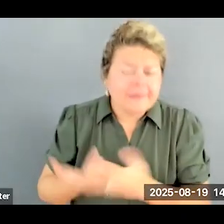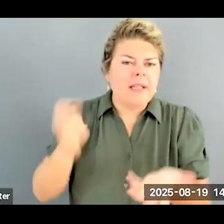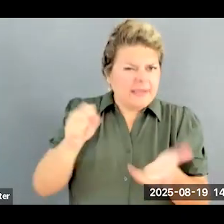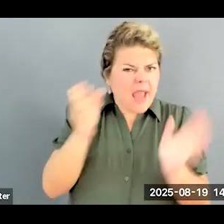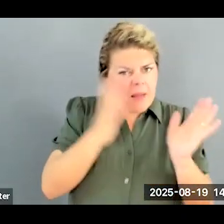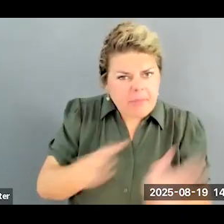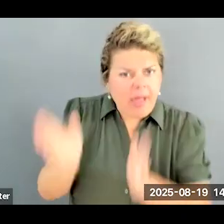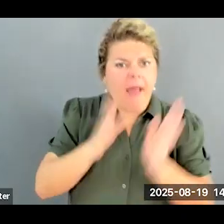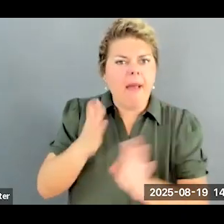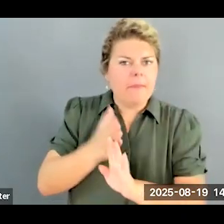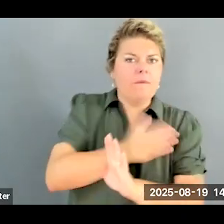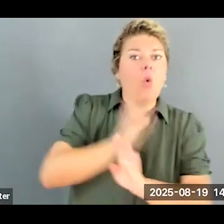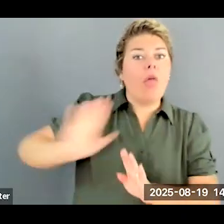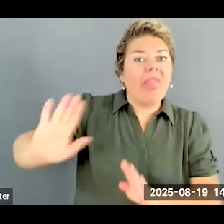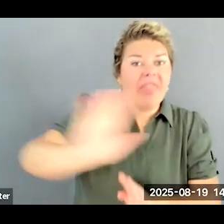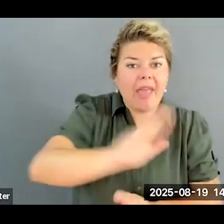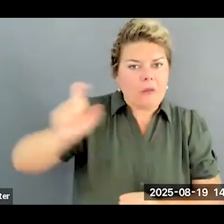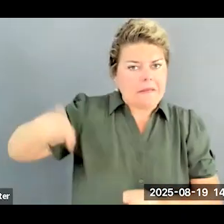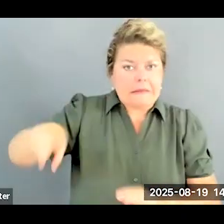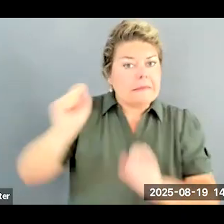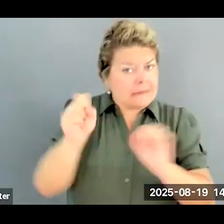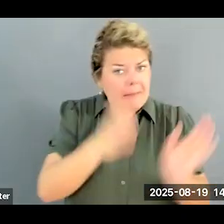to plan ahead for their own needs.